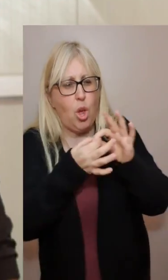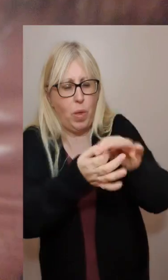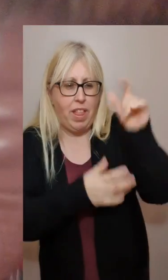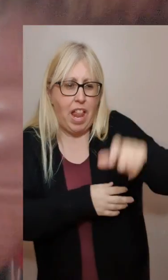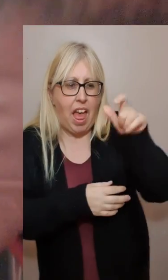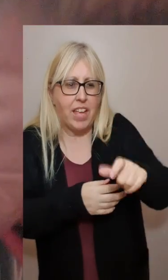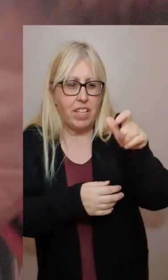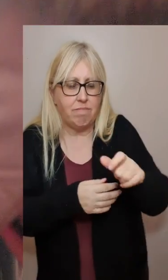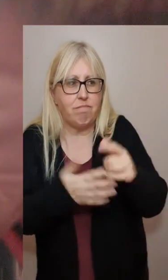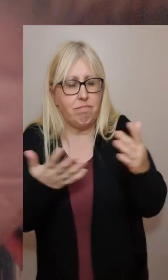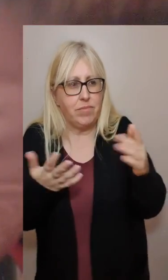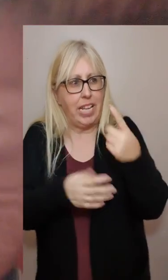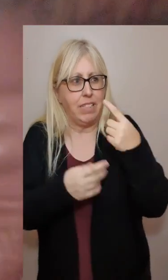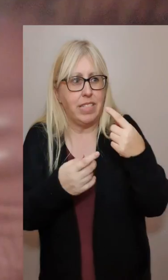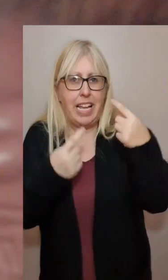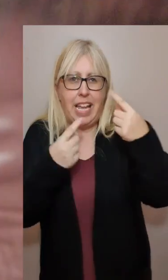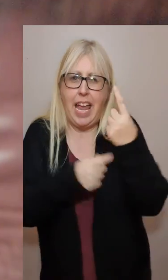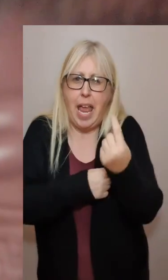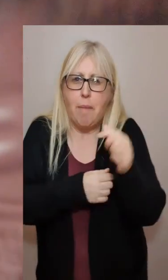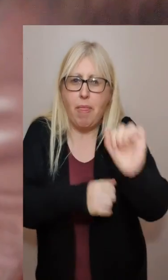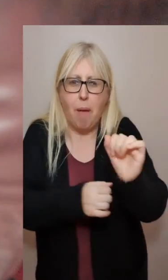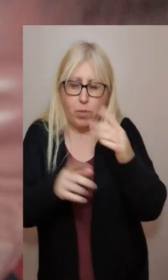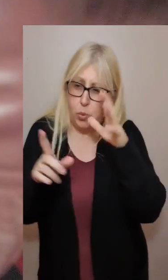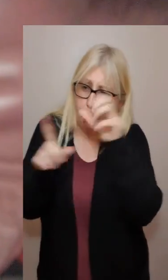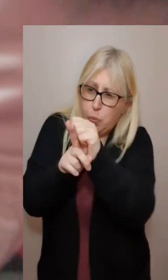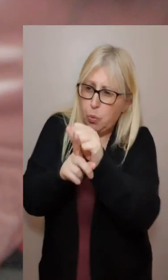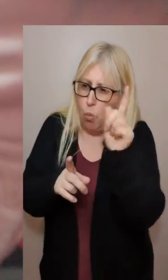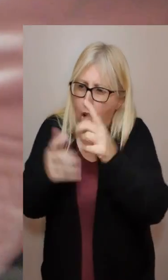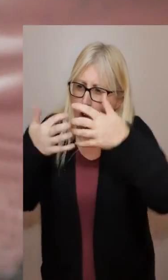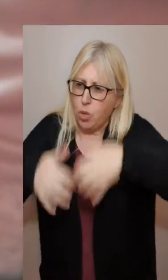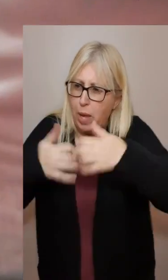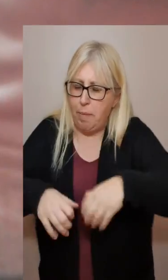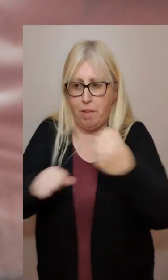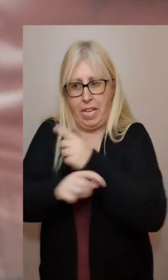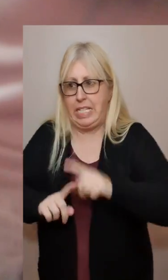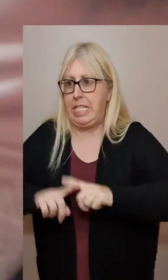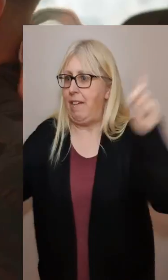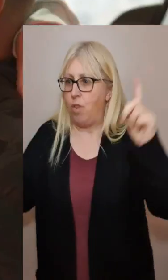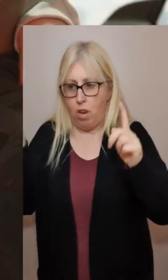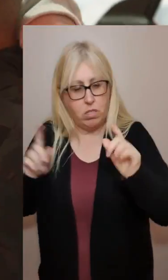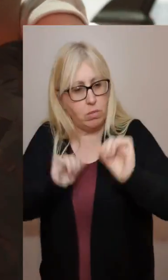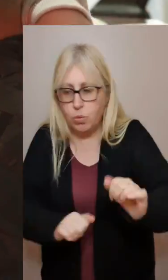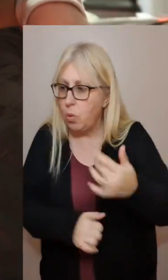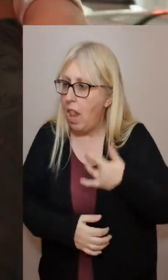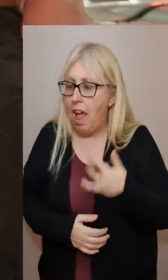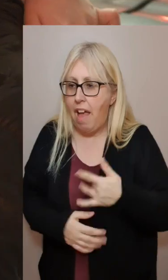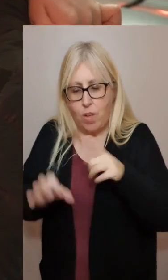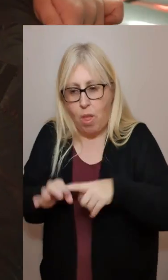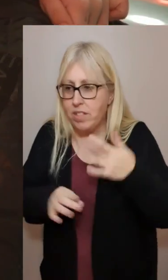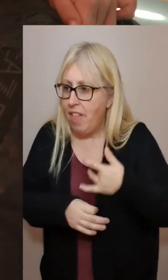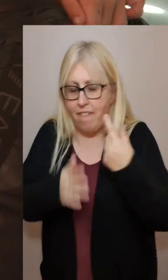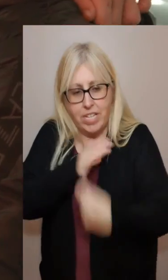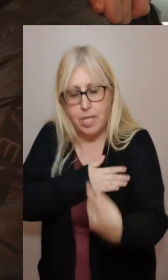to enable them to identify a piece of equipment that will make a massive difference to their quality of life and